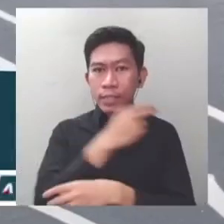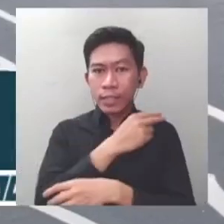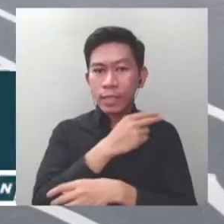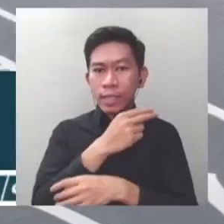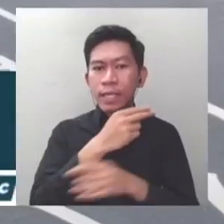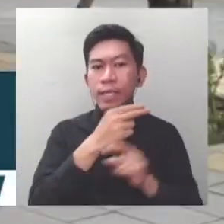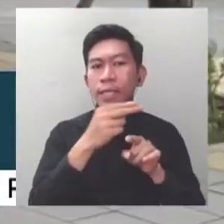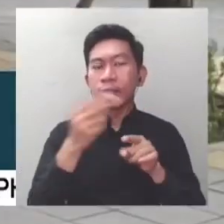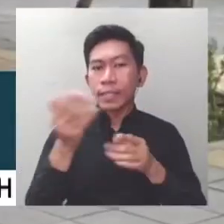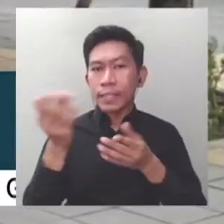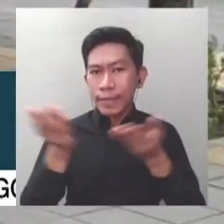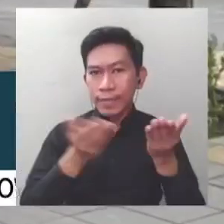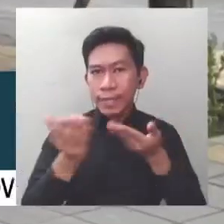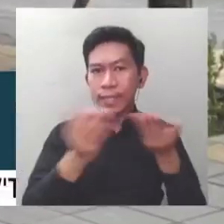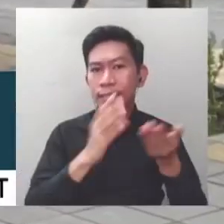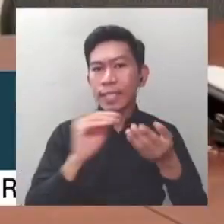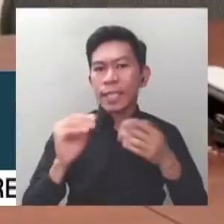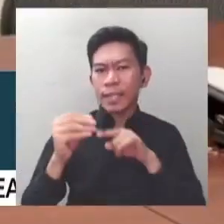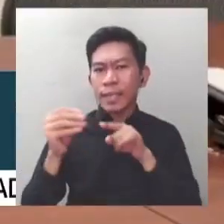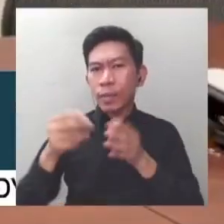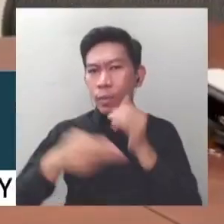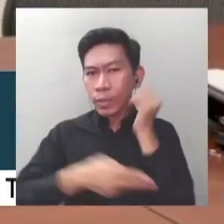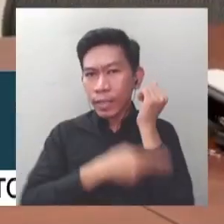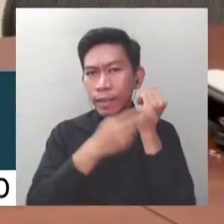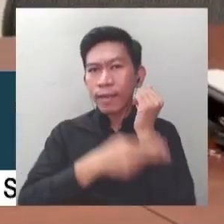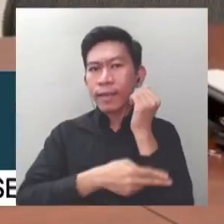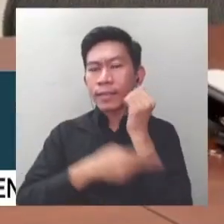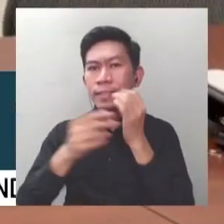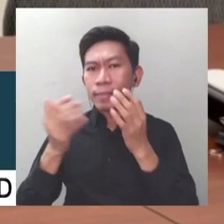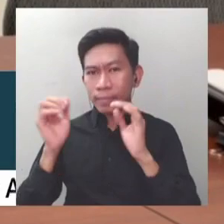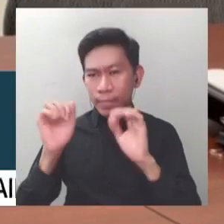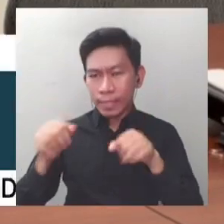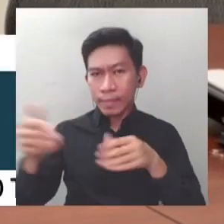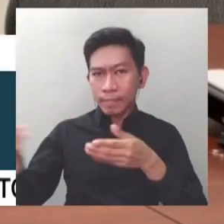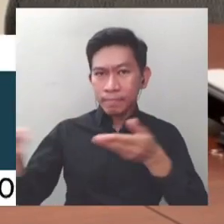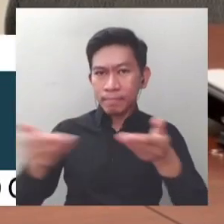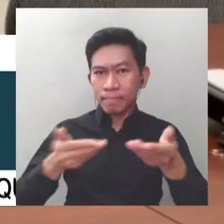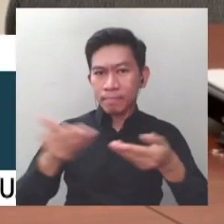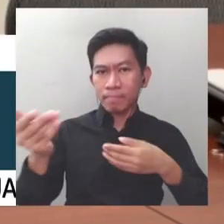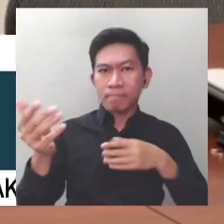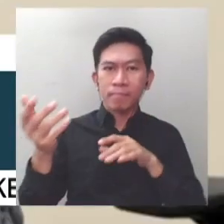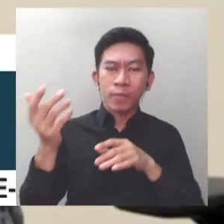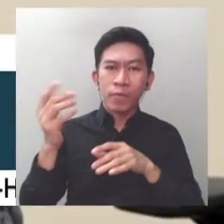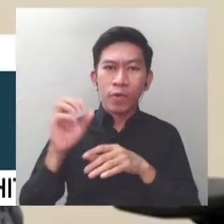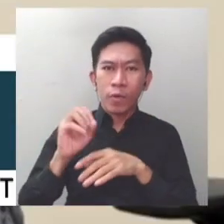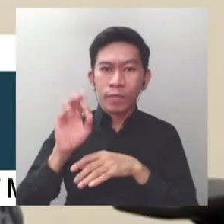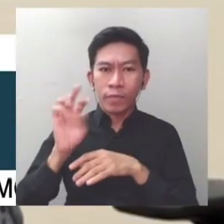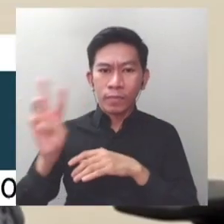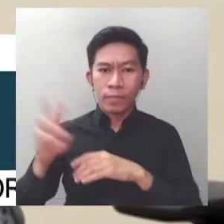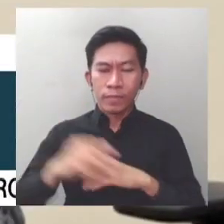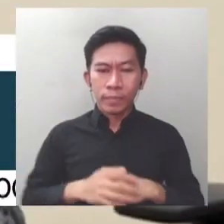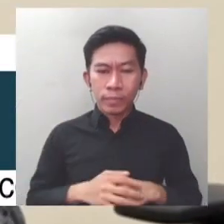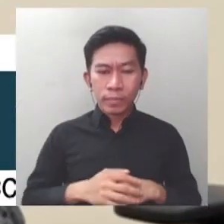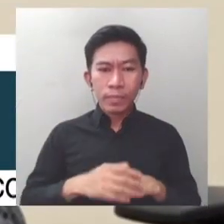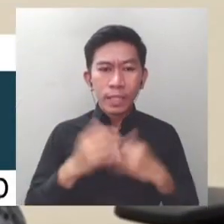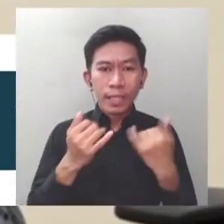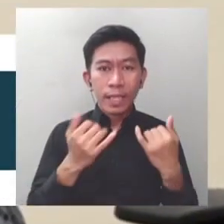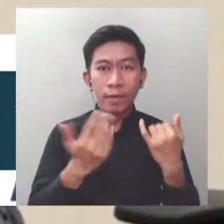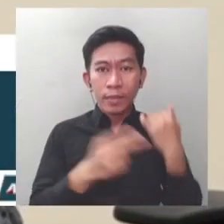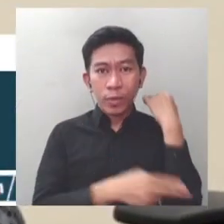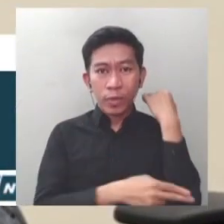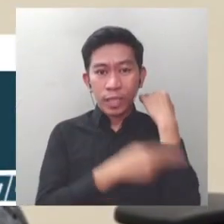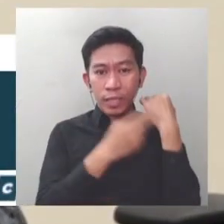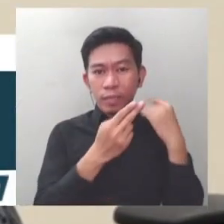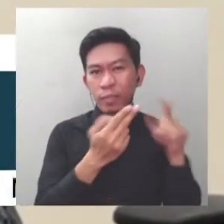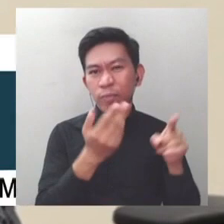soon be offered to migrant workers. Ngayon kasi pag tinignan mo sa hotel, walang migrant worker. Marami ng mga employers